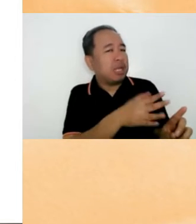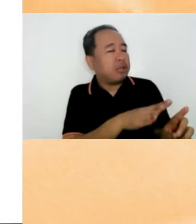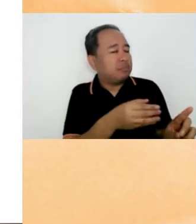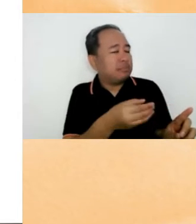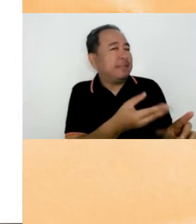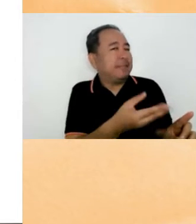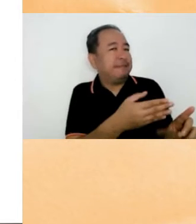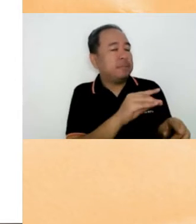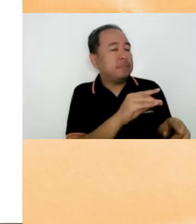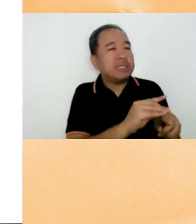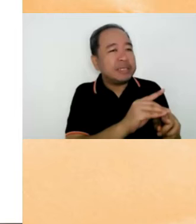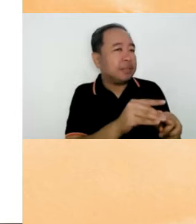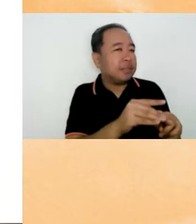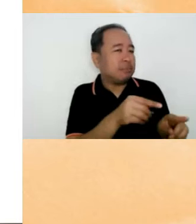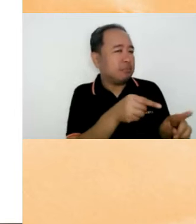self-control.